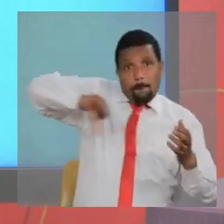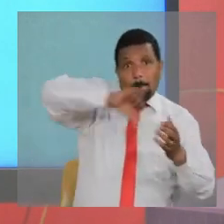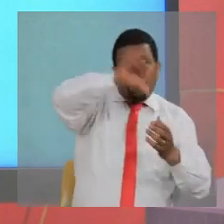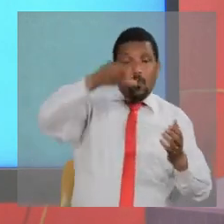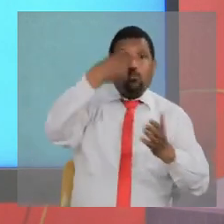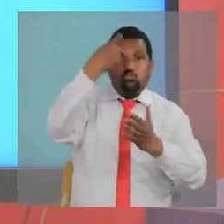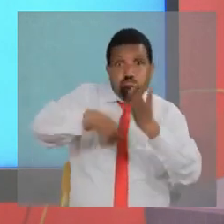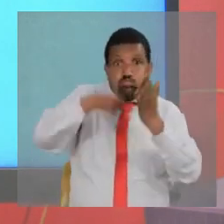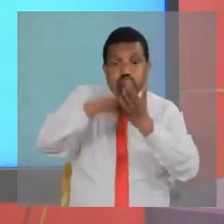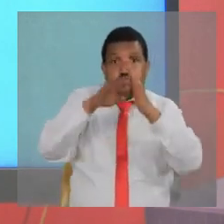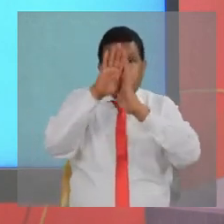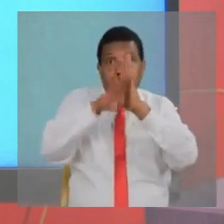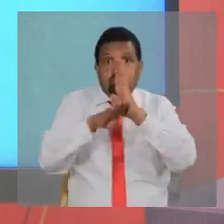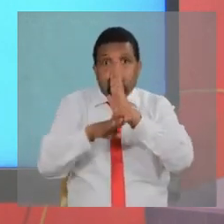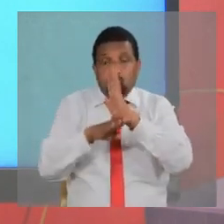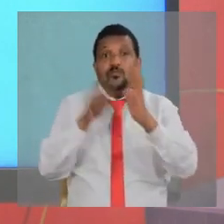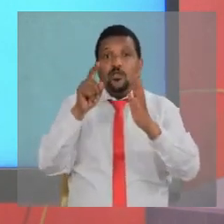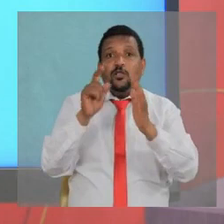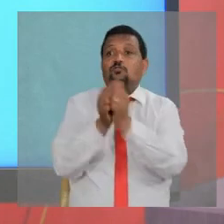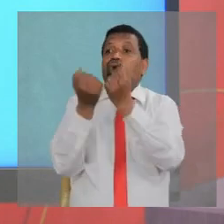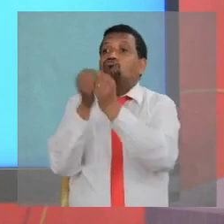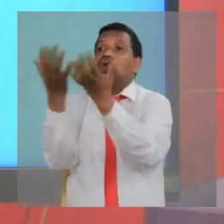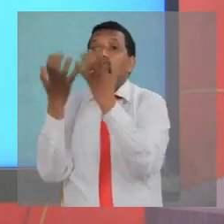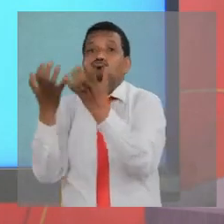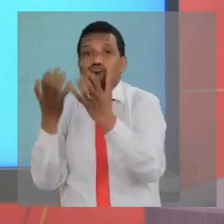decline the demand for bread.